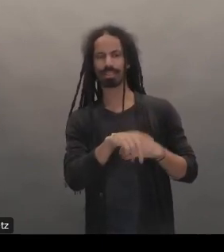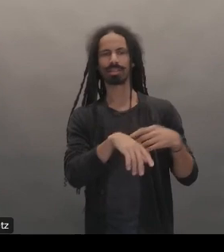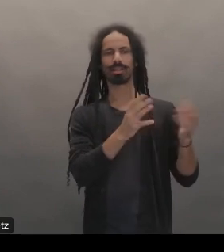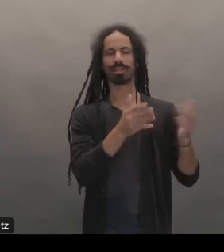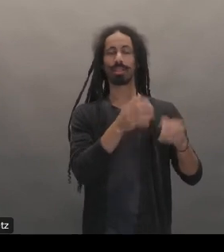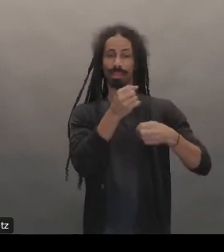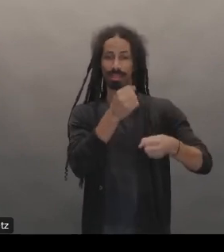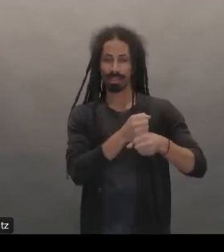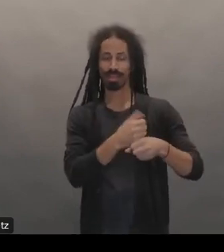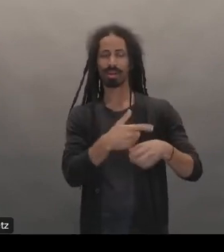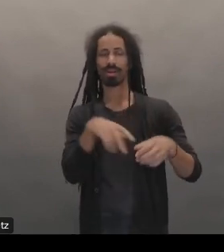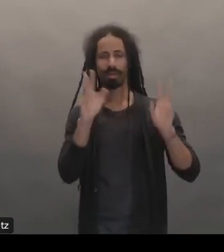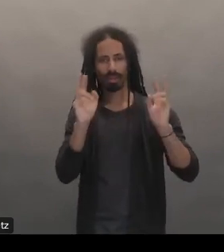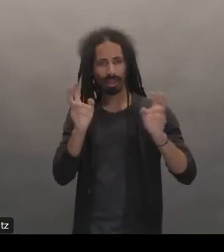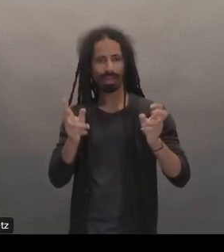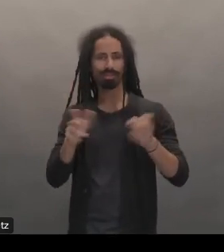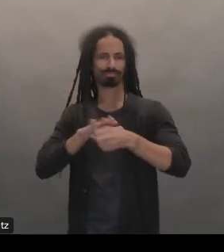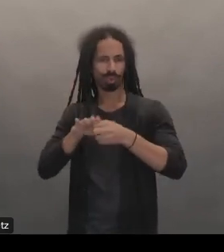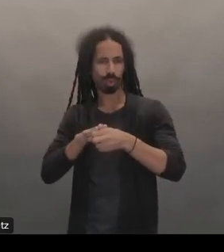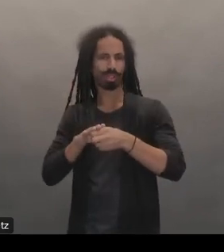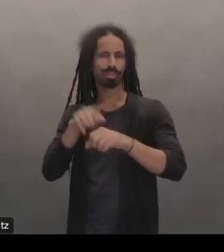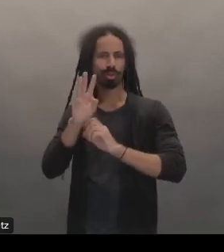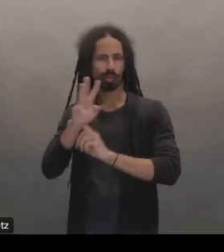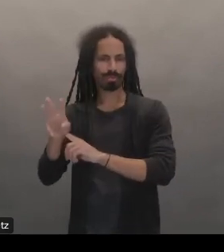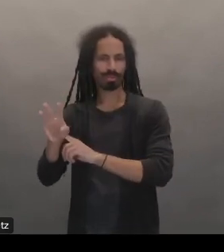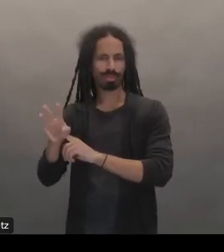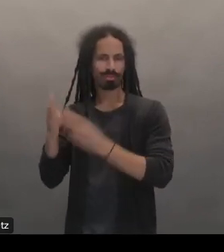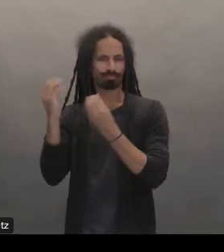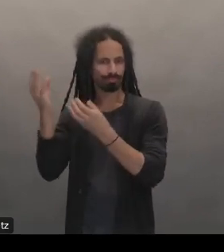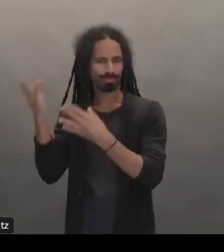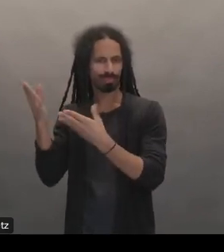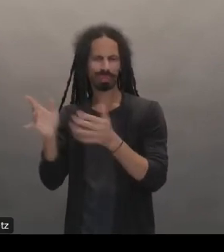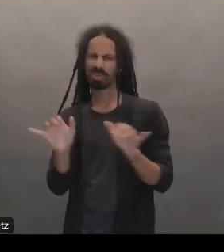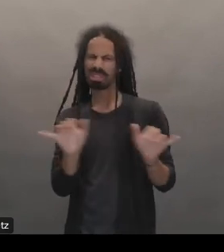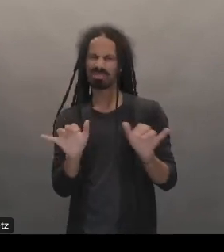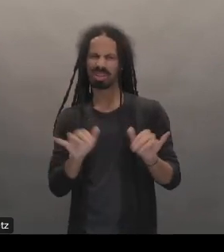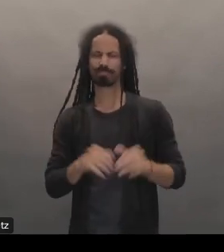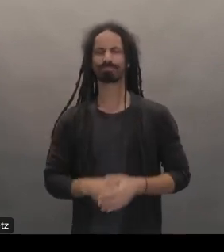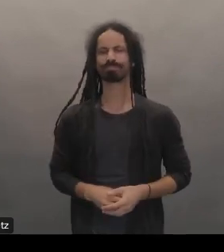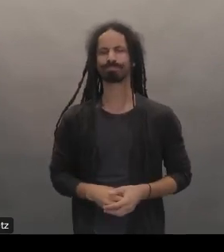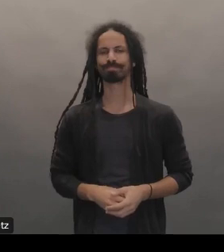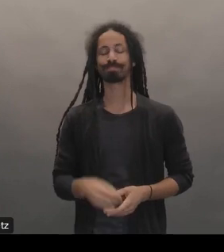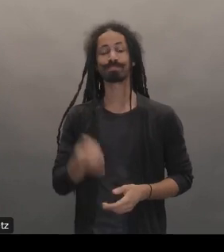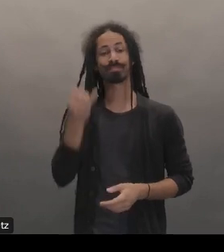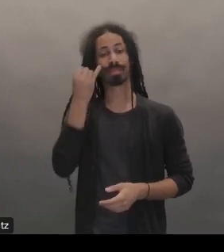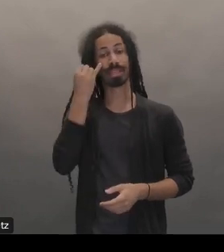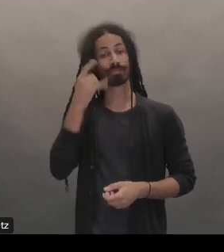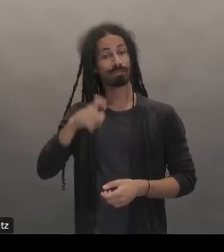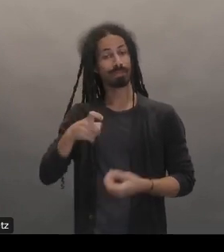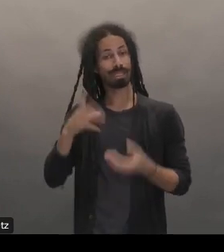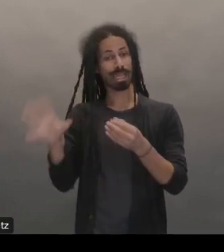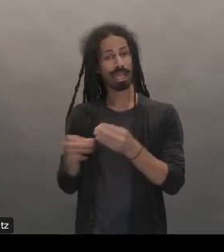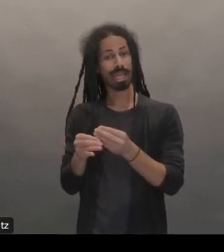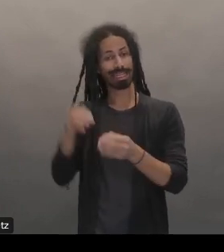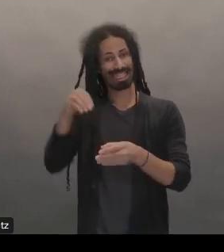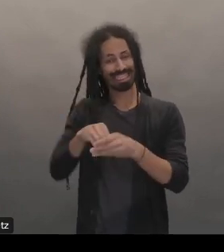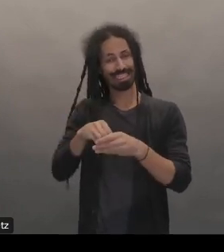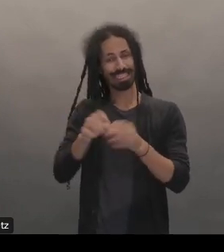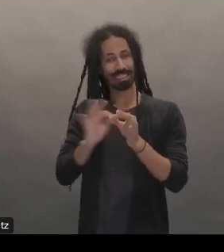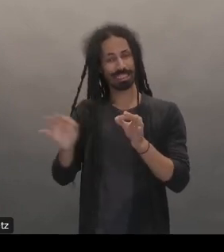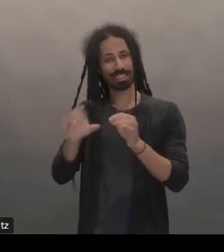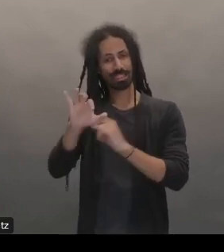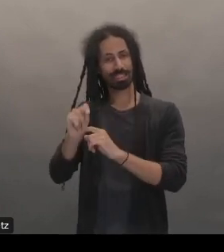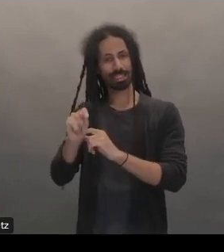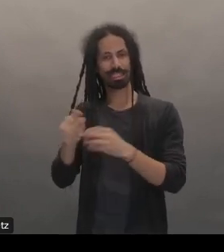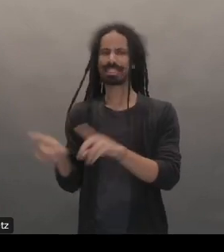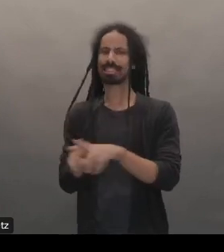title, and the location information. So very similar. If you had to provide an in-text citation, it would be done the same way, author